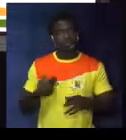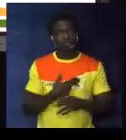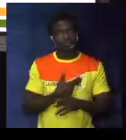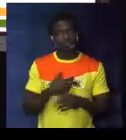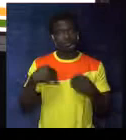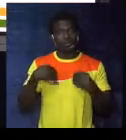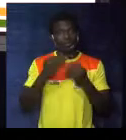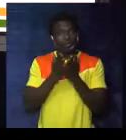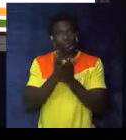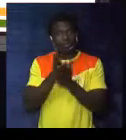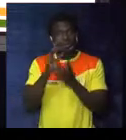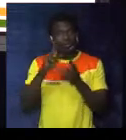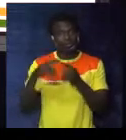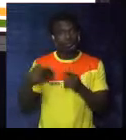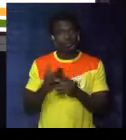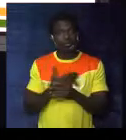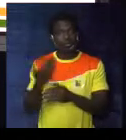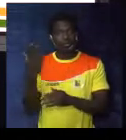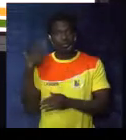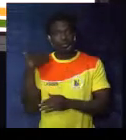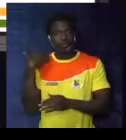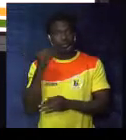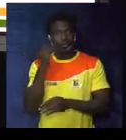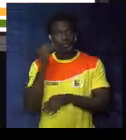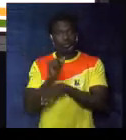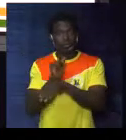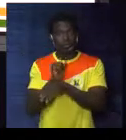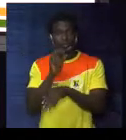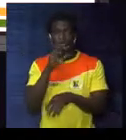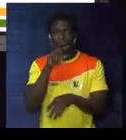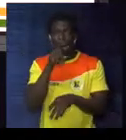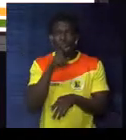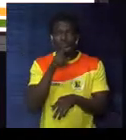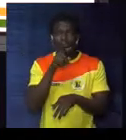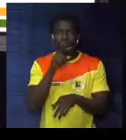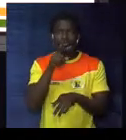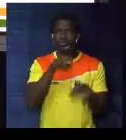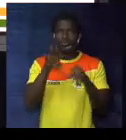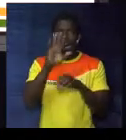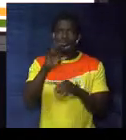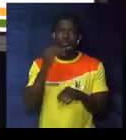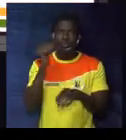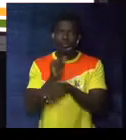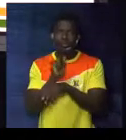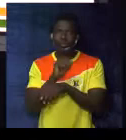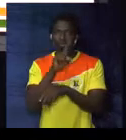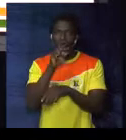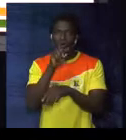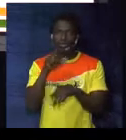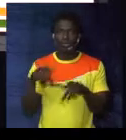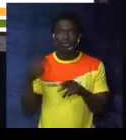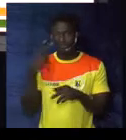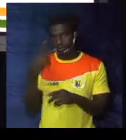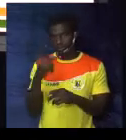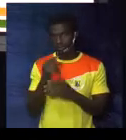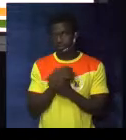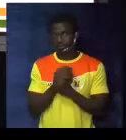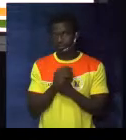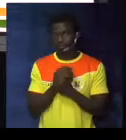let's have the correction to our previous homework. Are you sure you did your homework? Let's see.